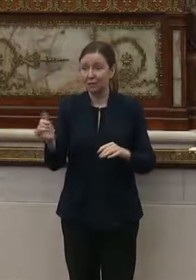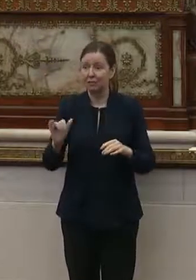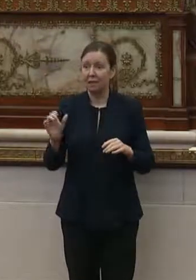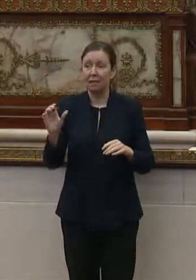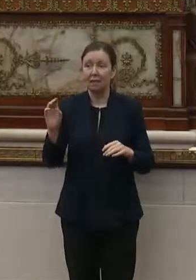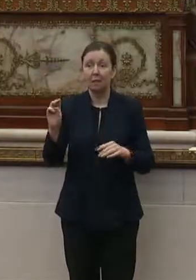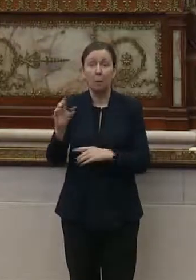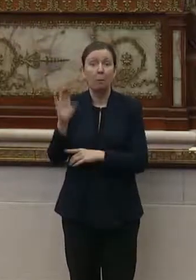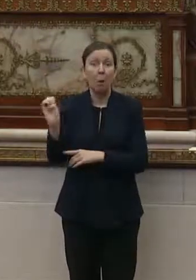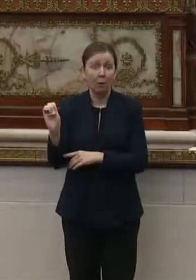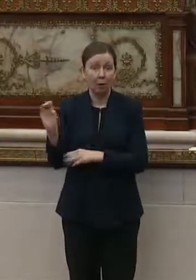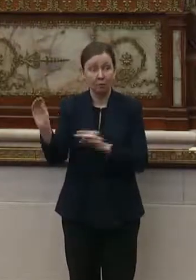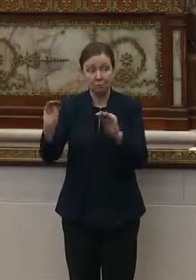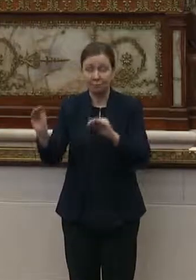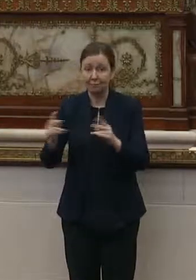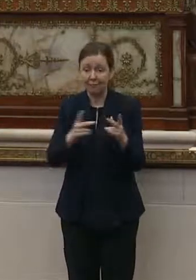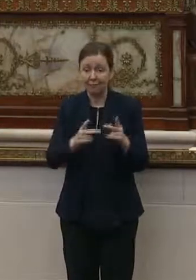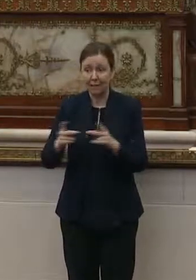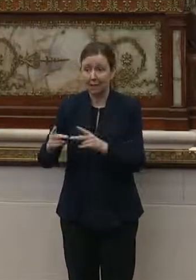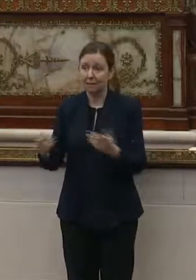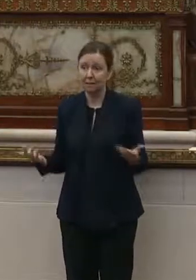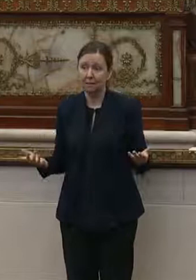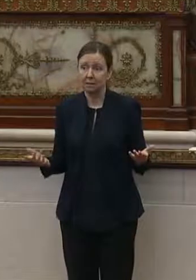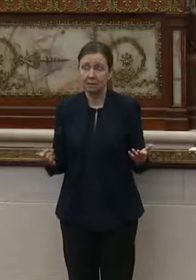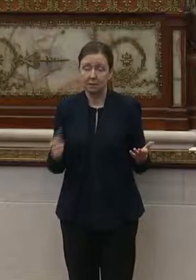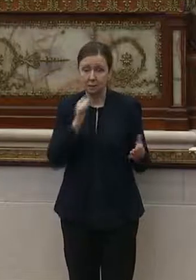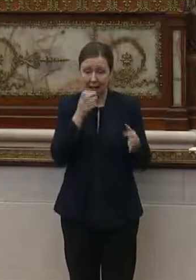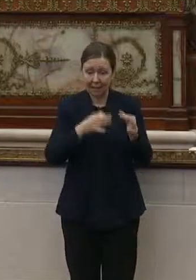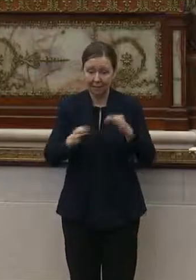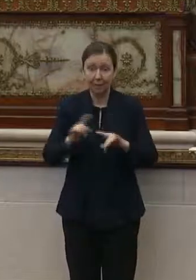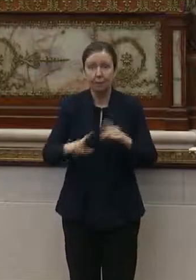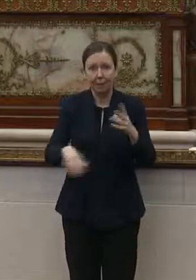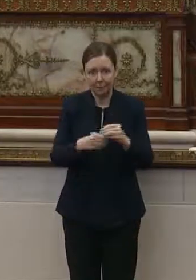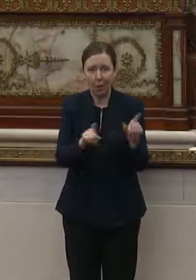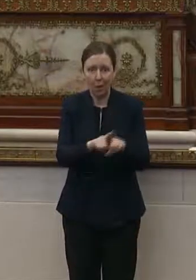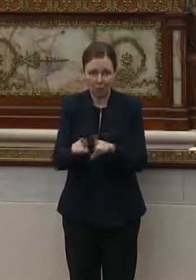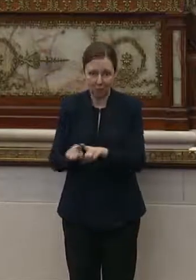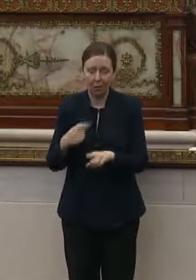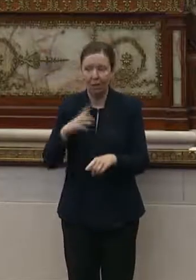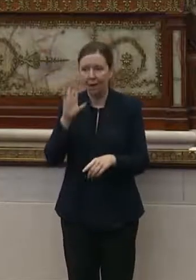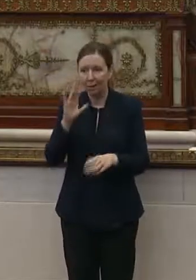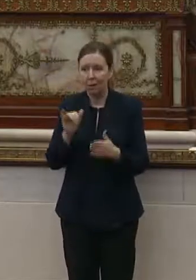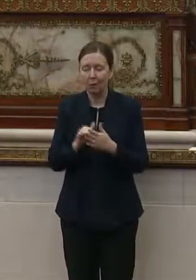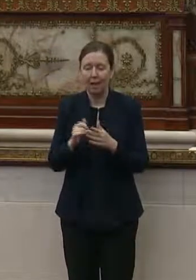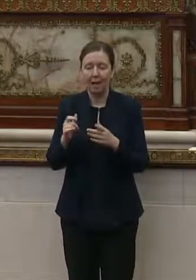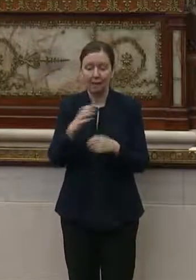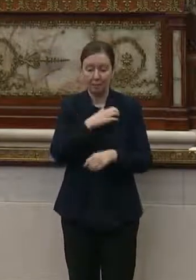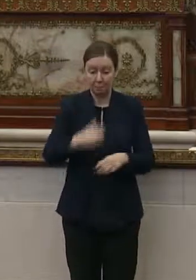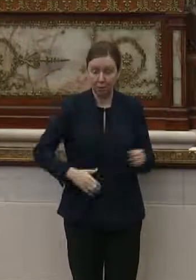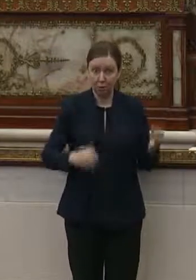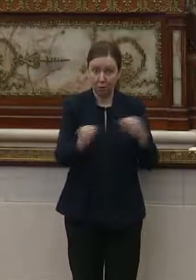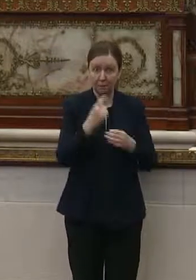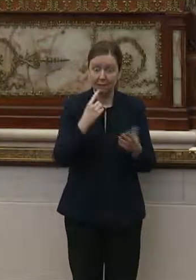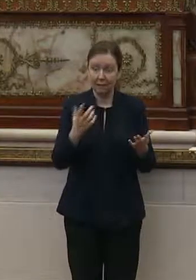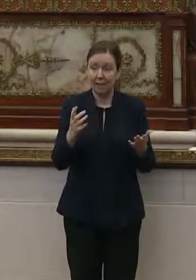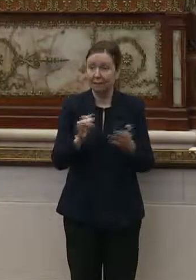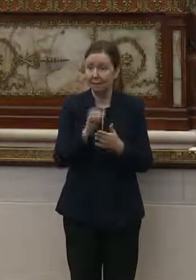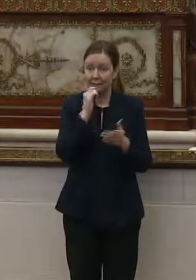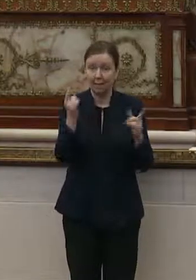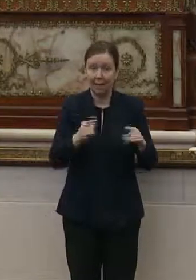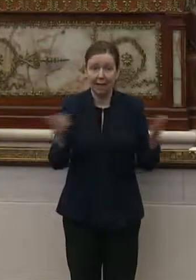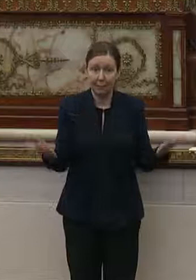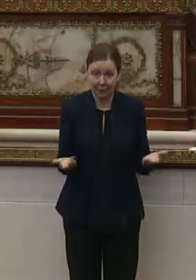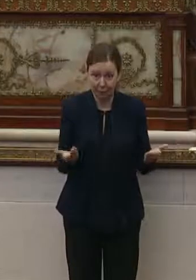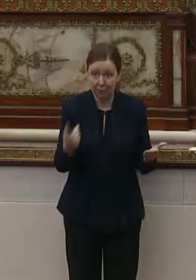sites, in addition to all the other sites, not instead of, but in addition to. And I know that the administration has said that that's not going to